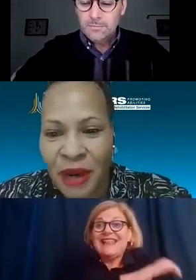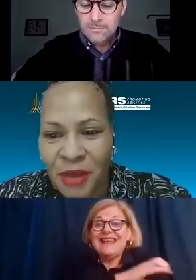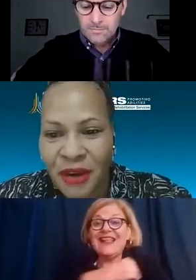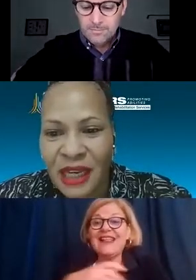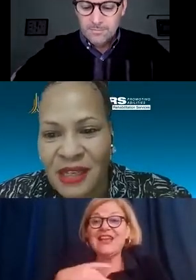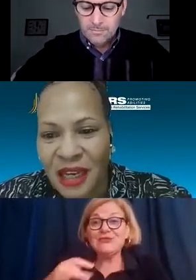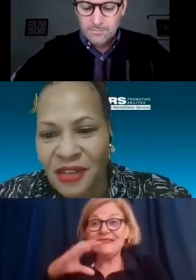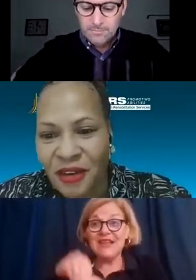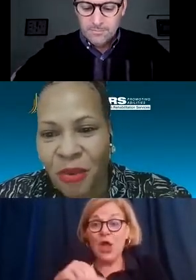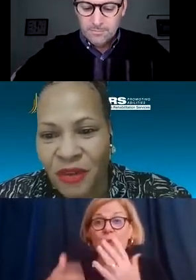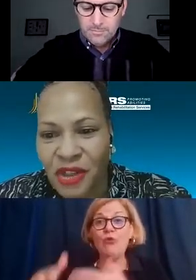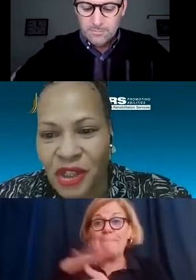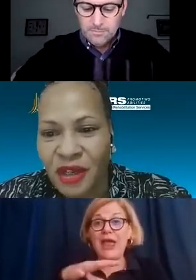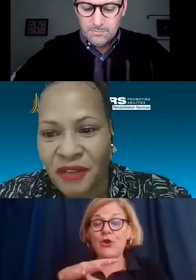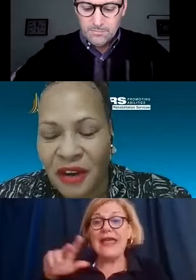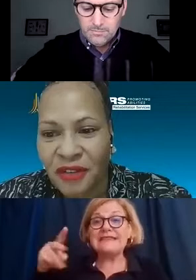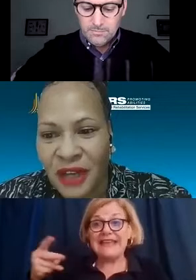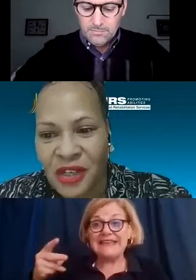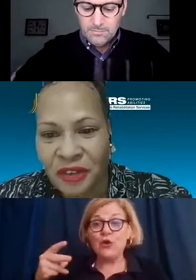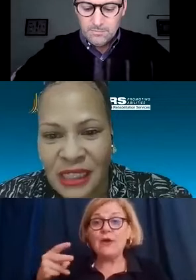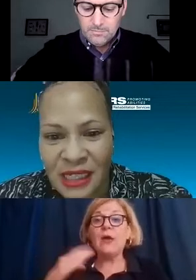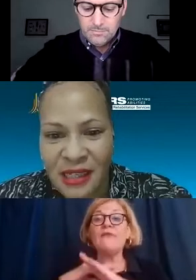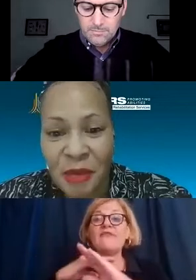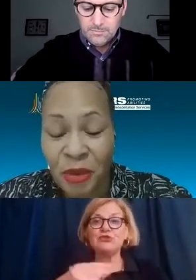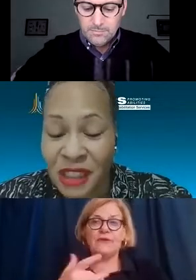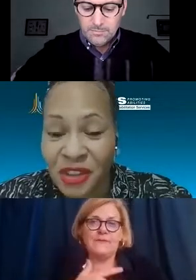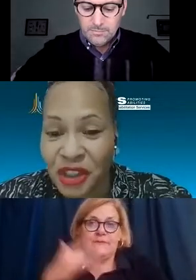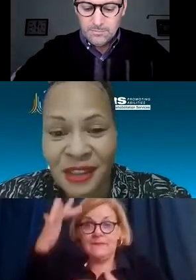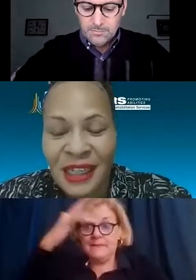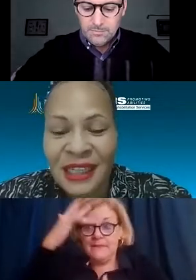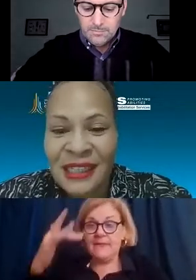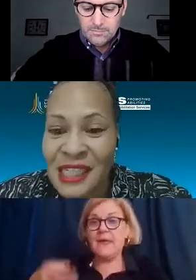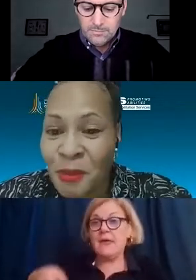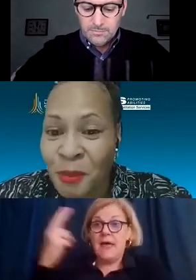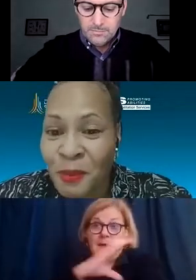include primary and secondary prevention of cardiovascular disease, hypertension,